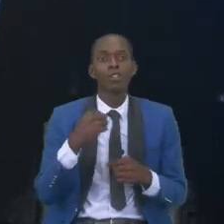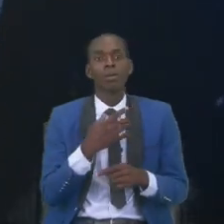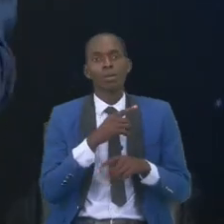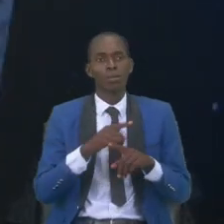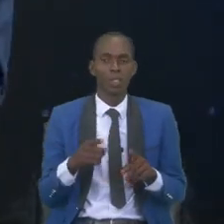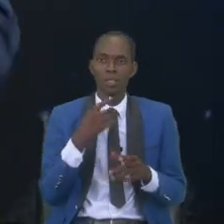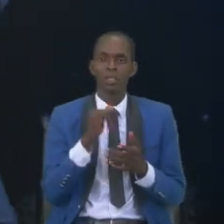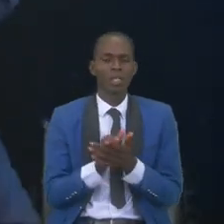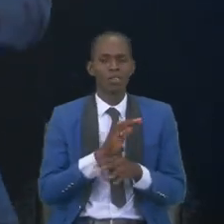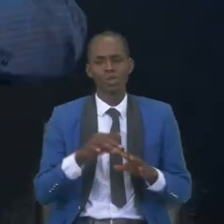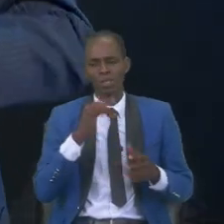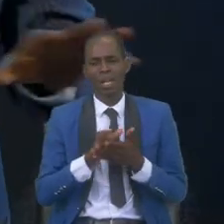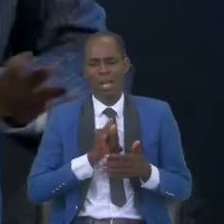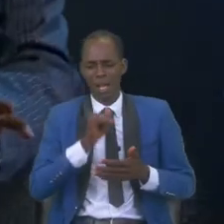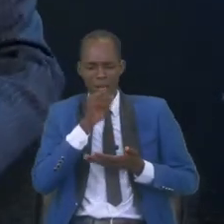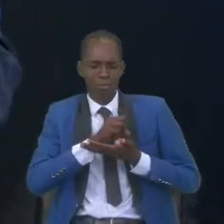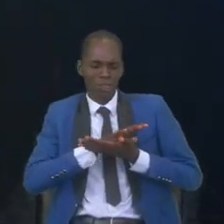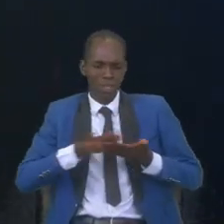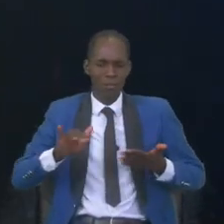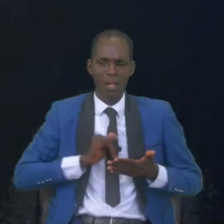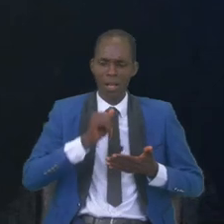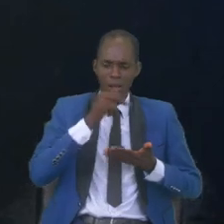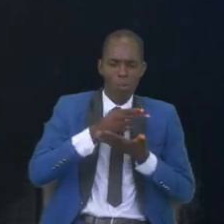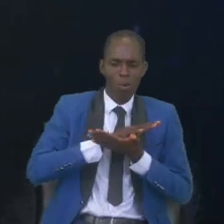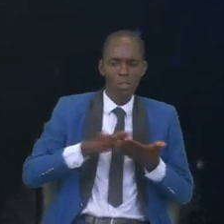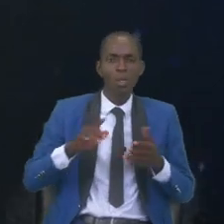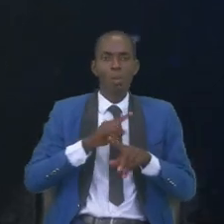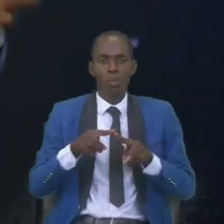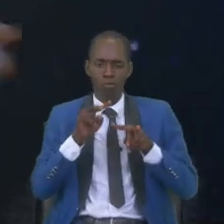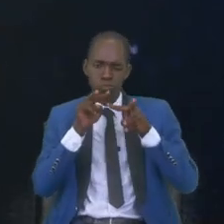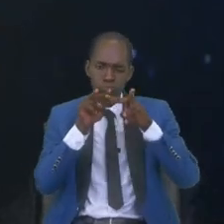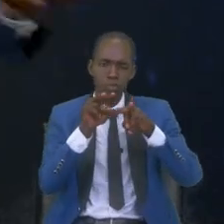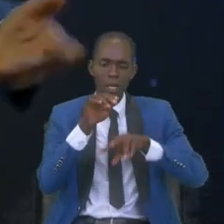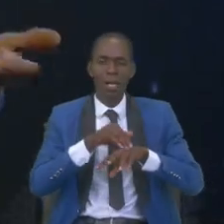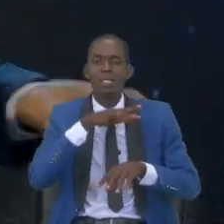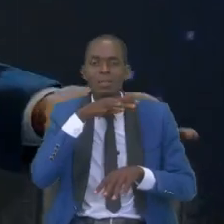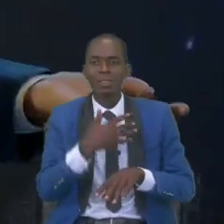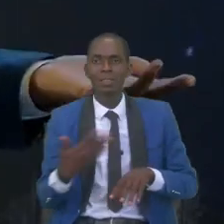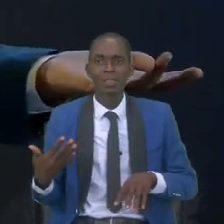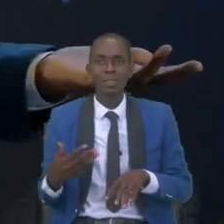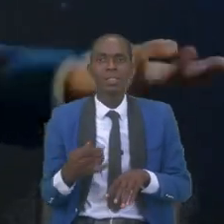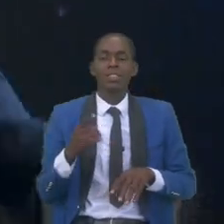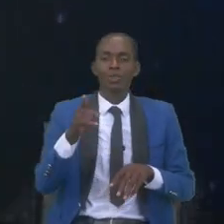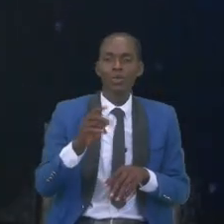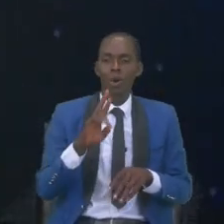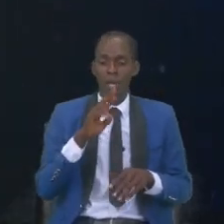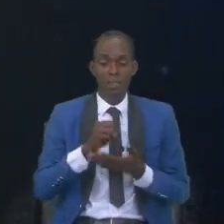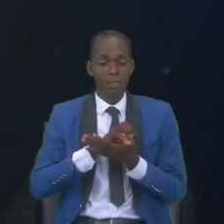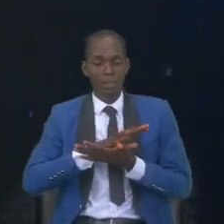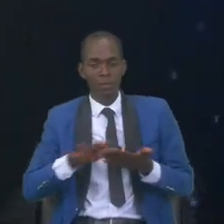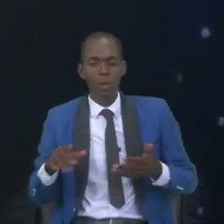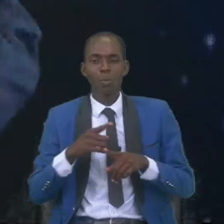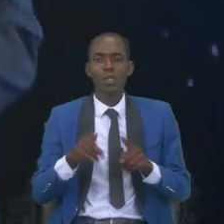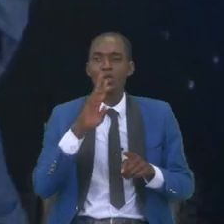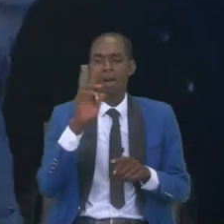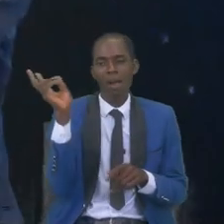will pollute your mind. I'm sanctified and holy, and you are touching and, you know, living just a carefree life. It